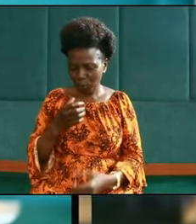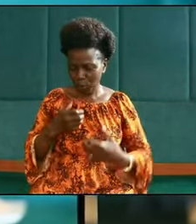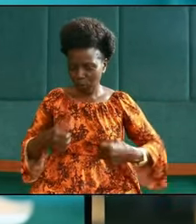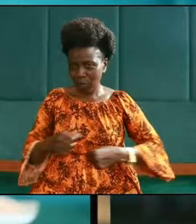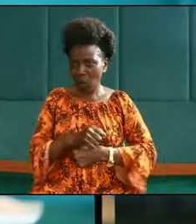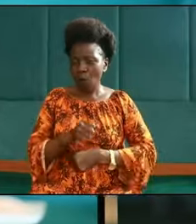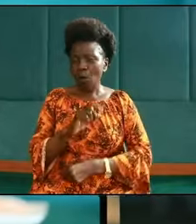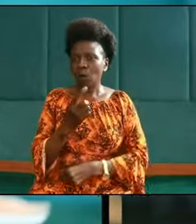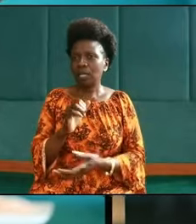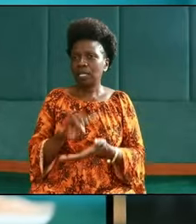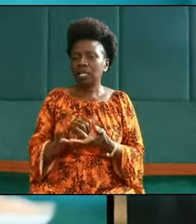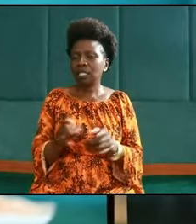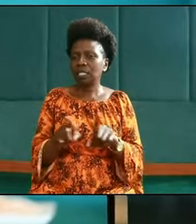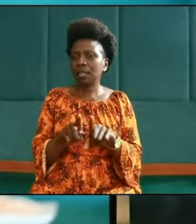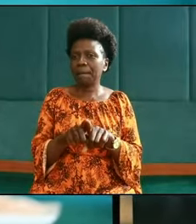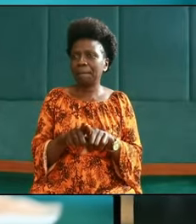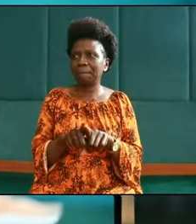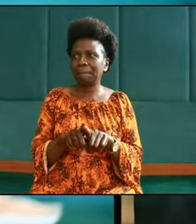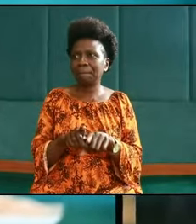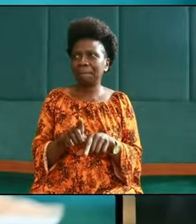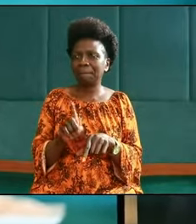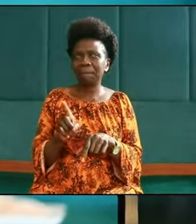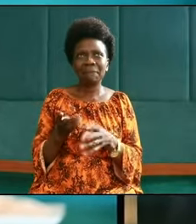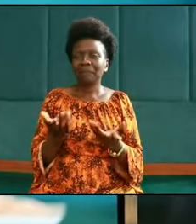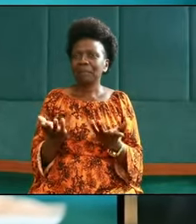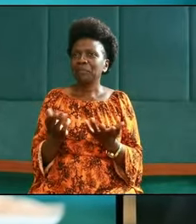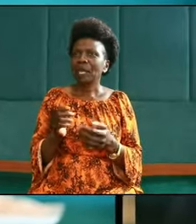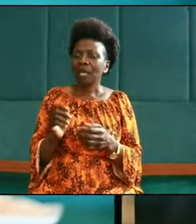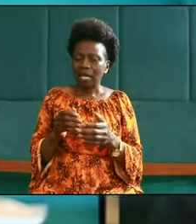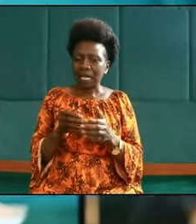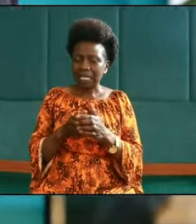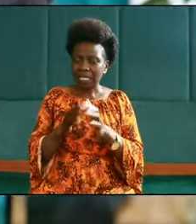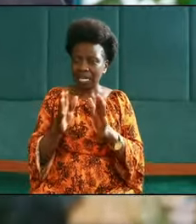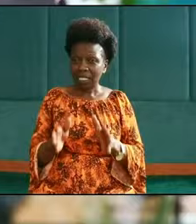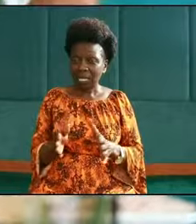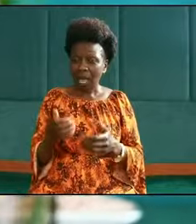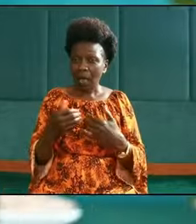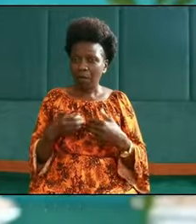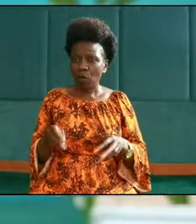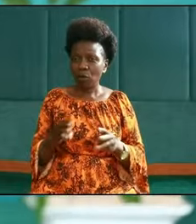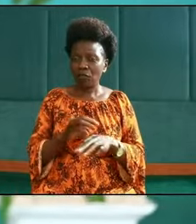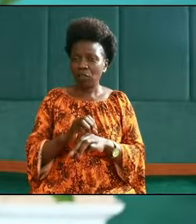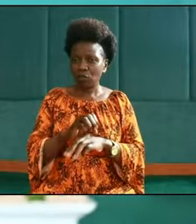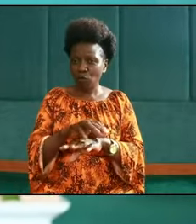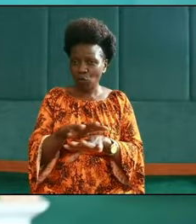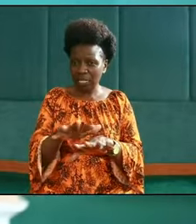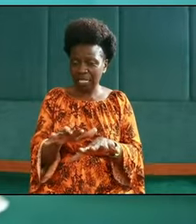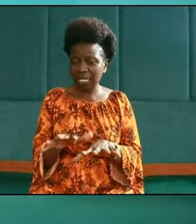One that is like it is. Leaders have a way of influencing people.